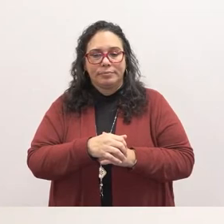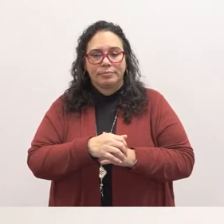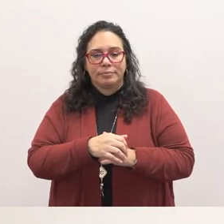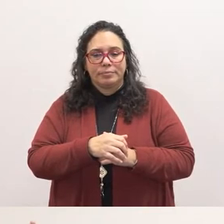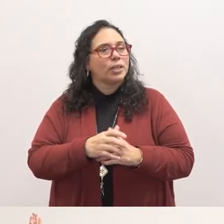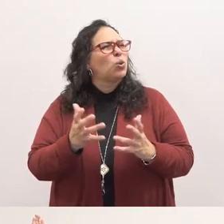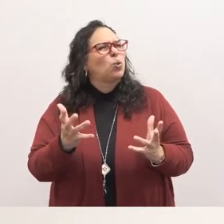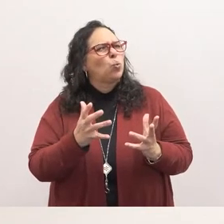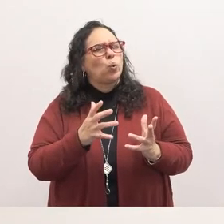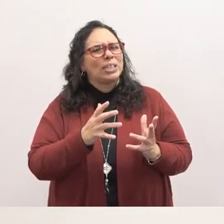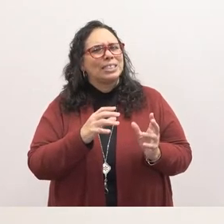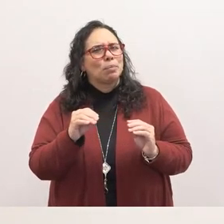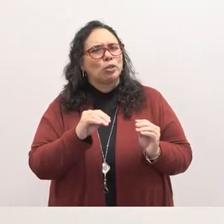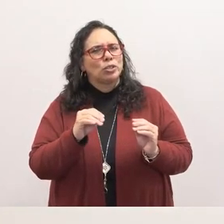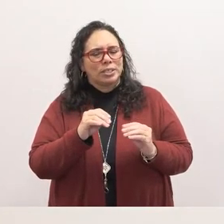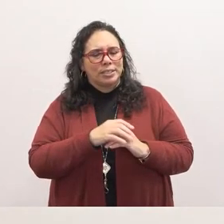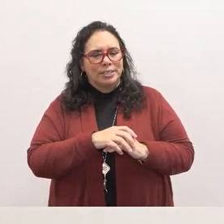What's the motion?